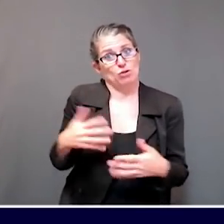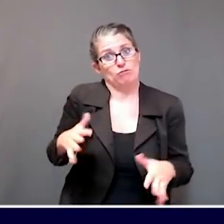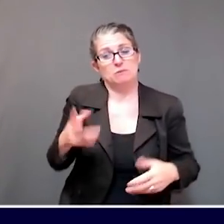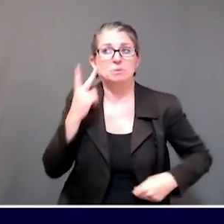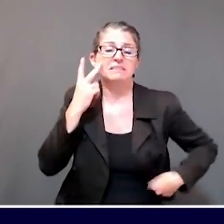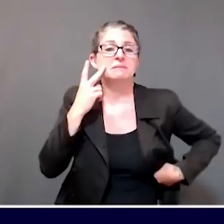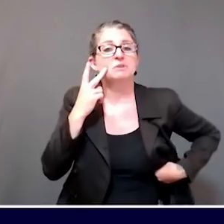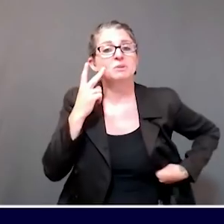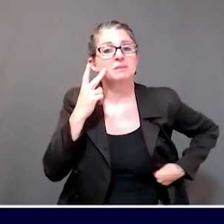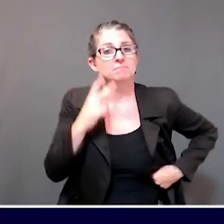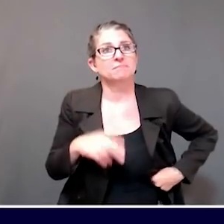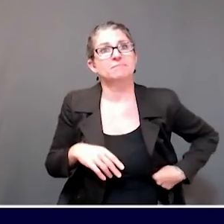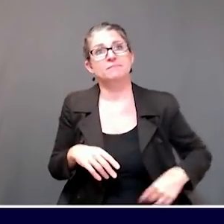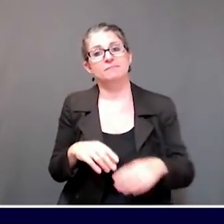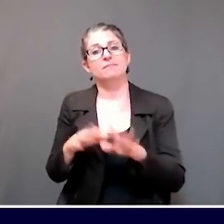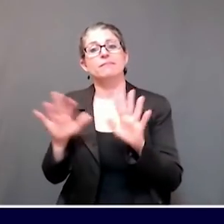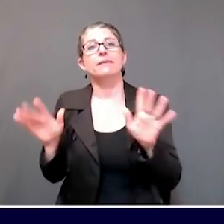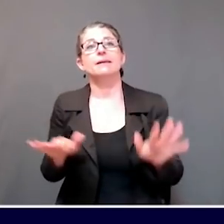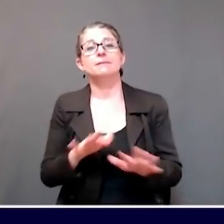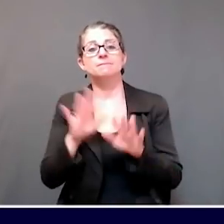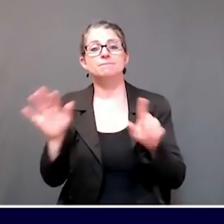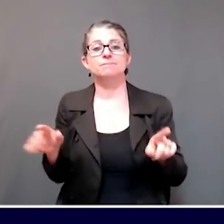Absentee for me. Okay.